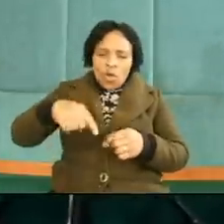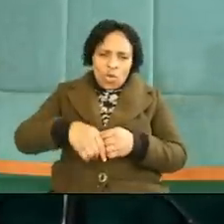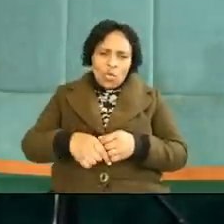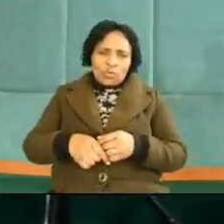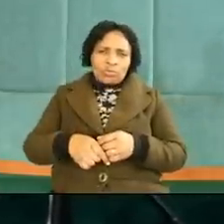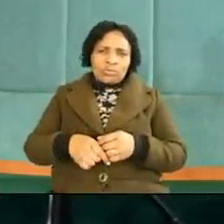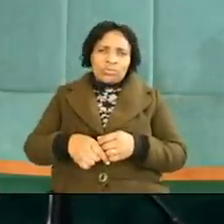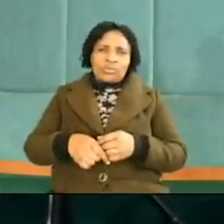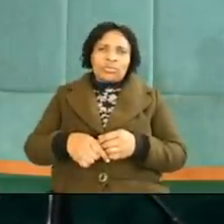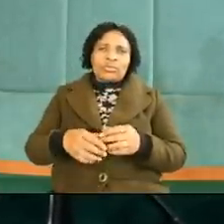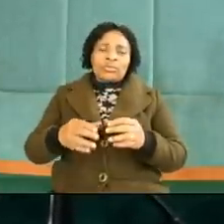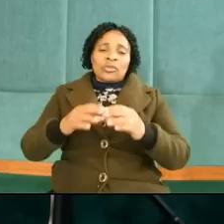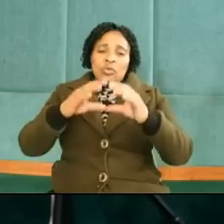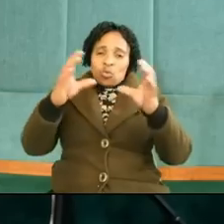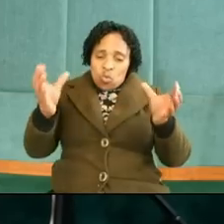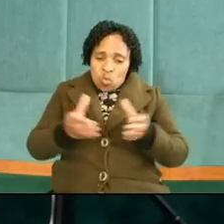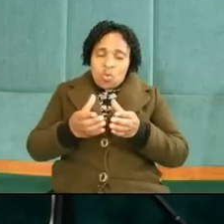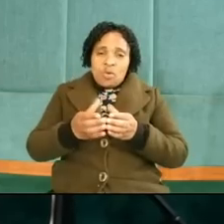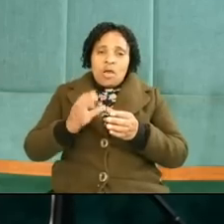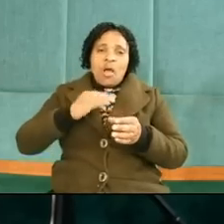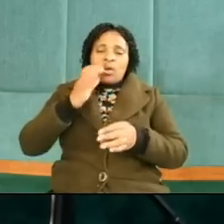contained in our church.